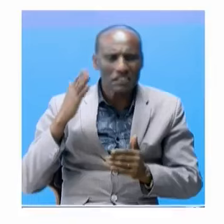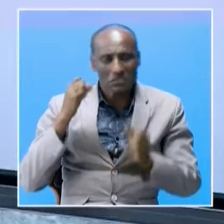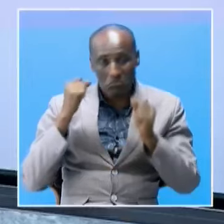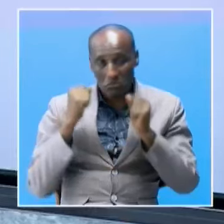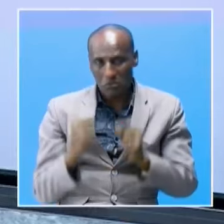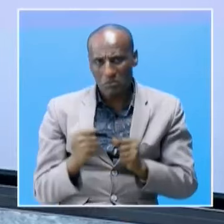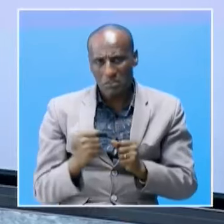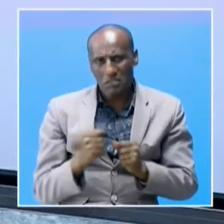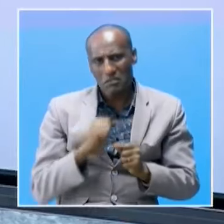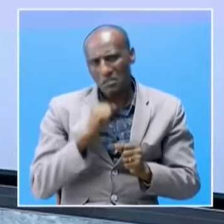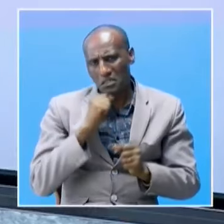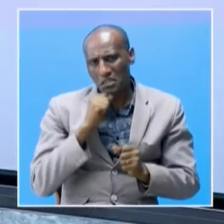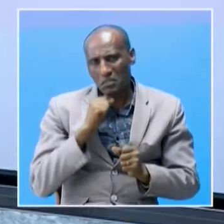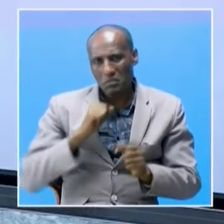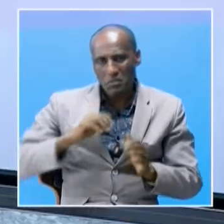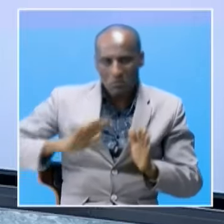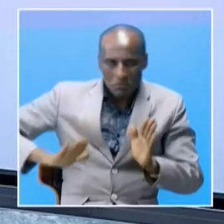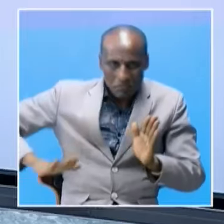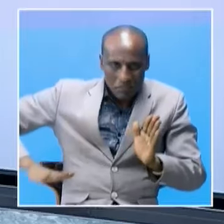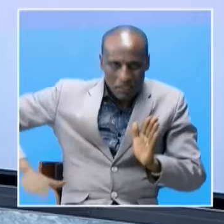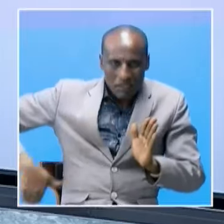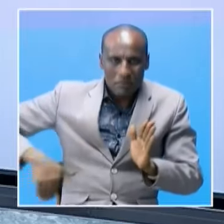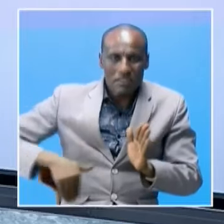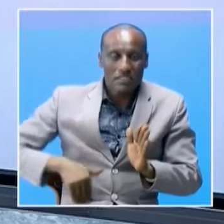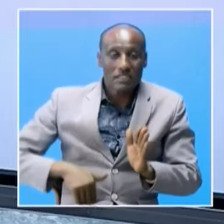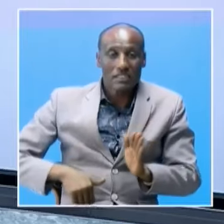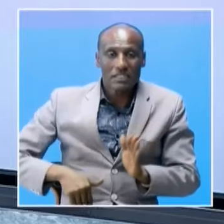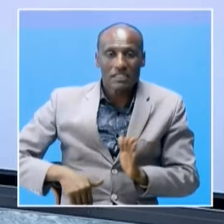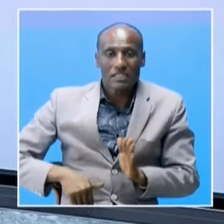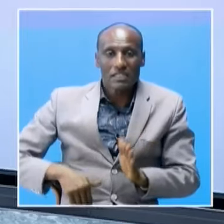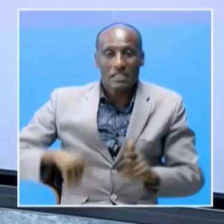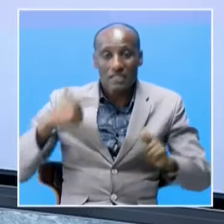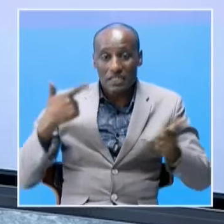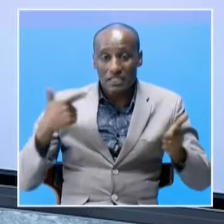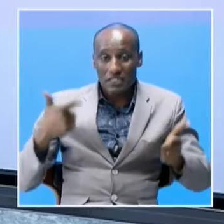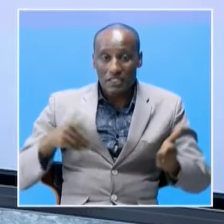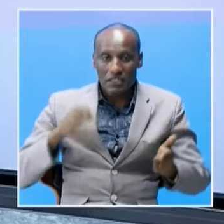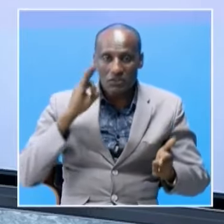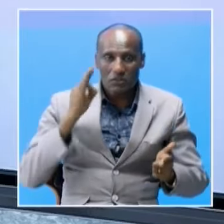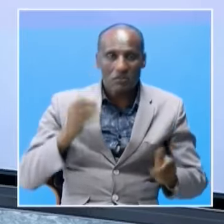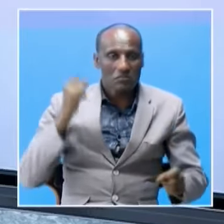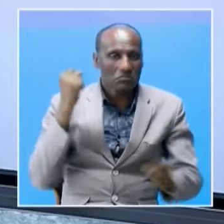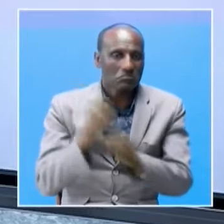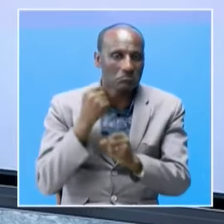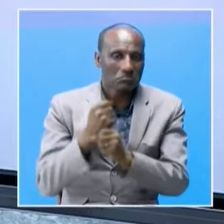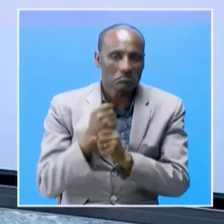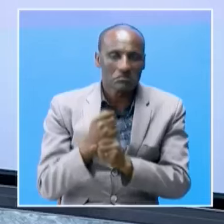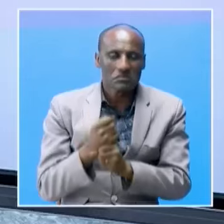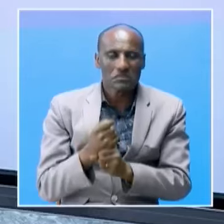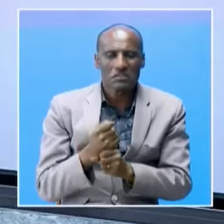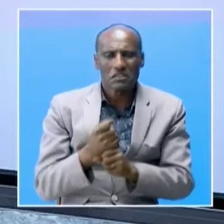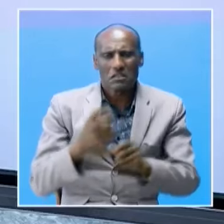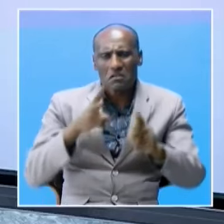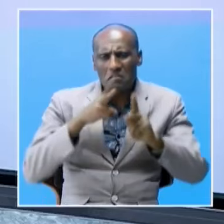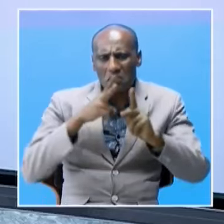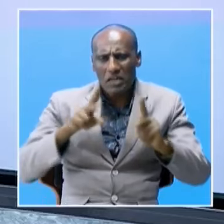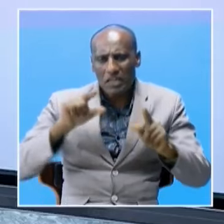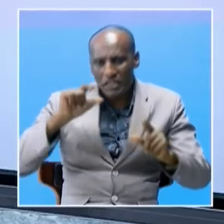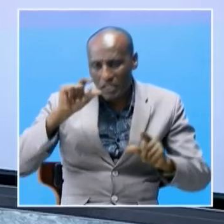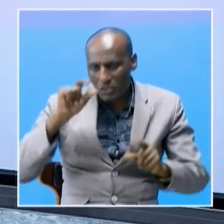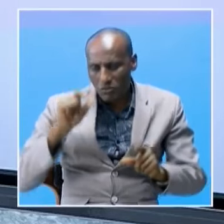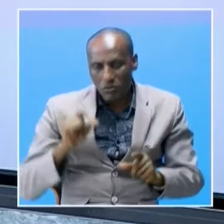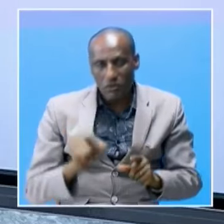Slight. It is very slight. The chance of happening is what? Very little. Very good. Let's come to the second one.